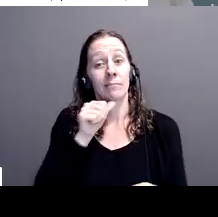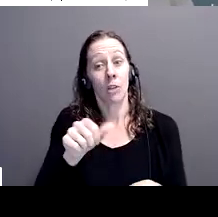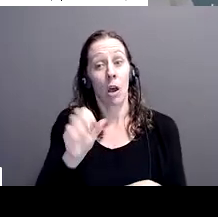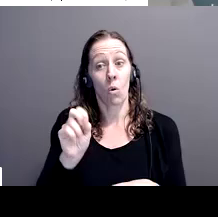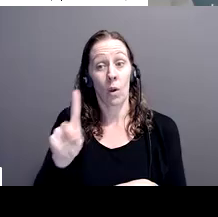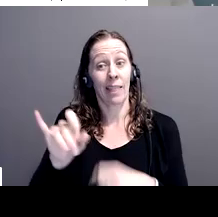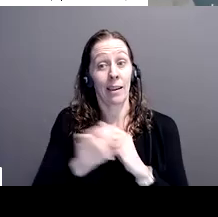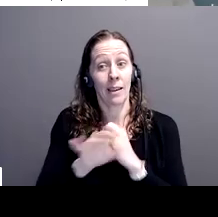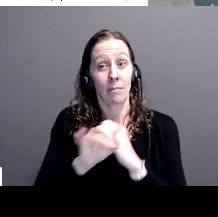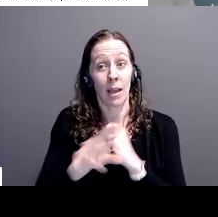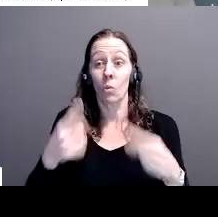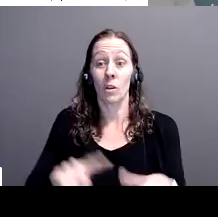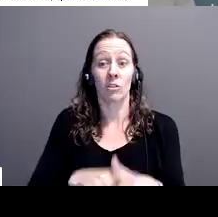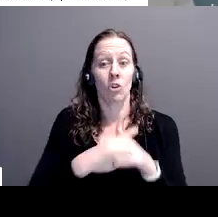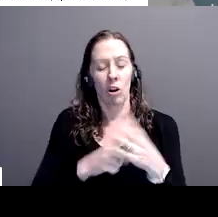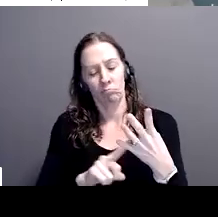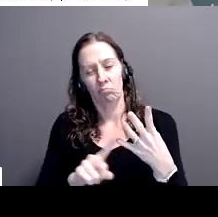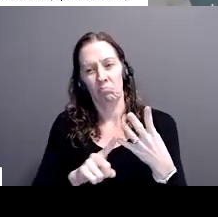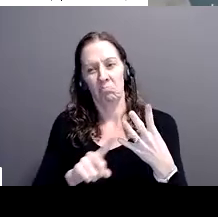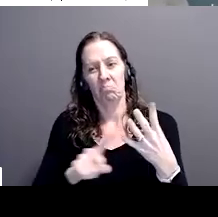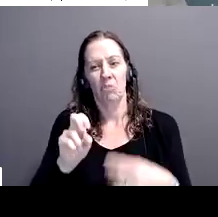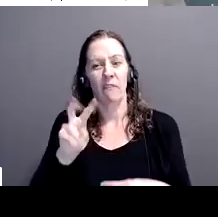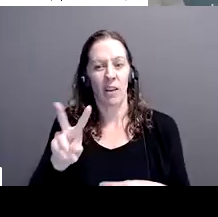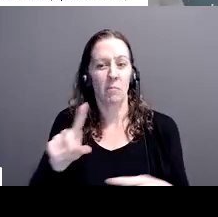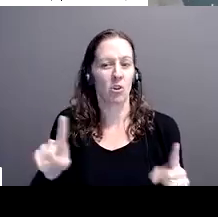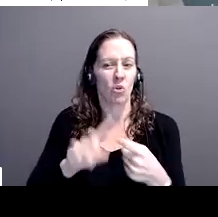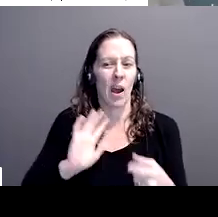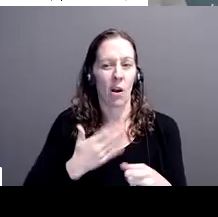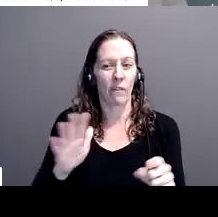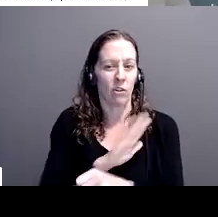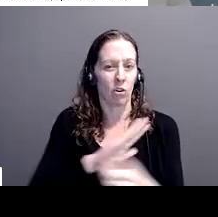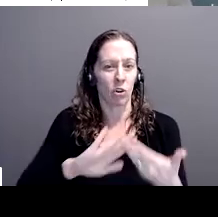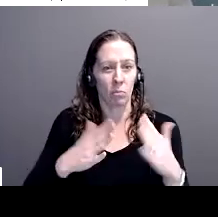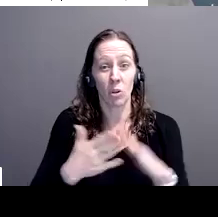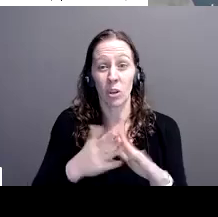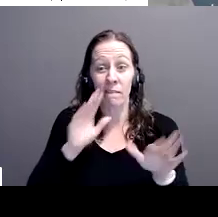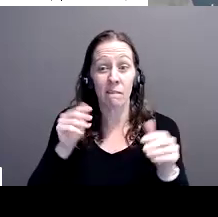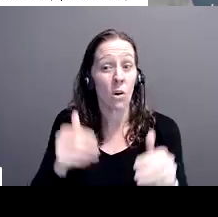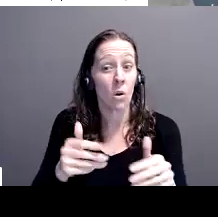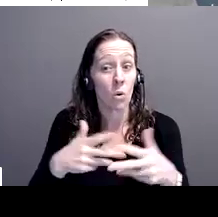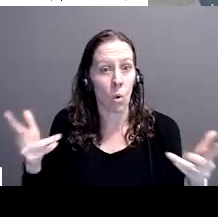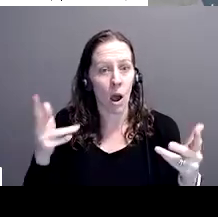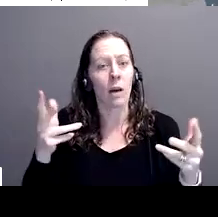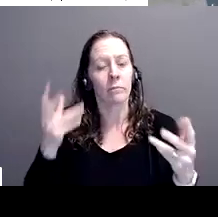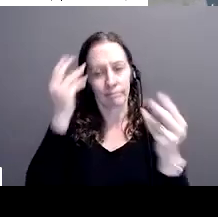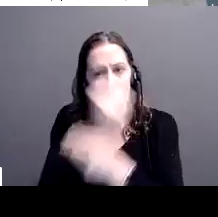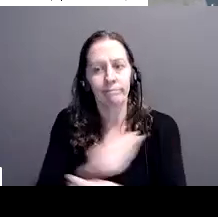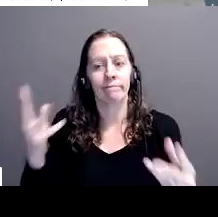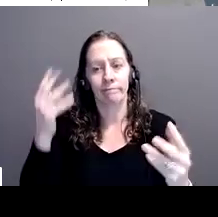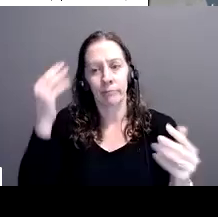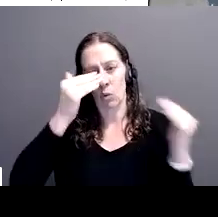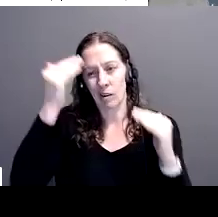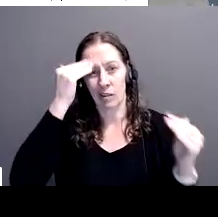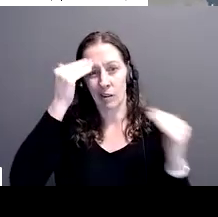rolled out at the end of November to our entire community. And it's really focused on raising awareness. While the